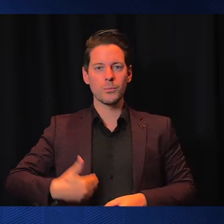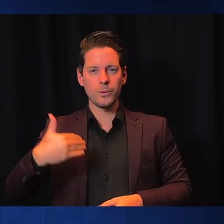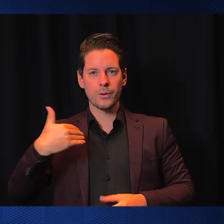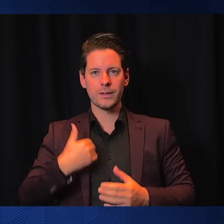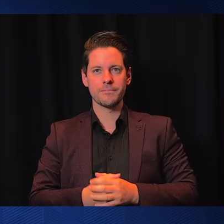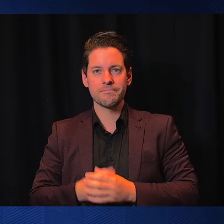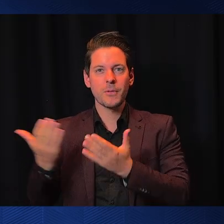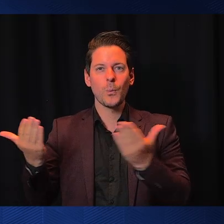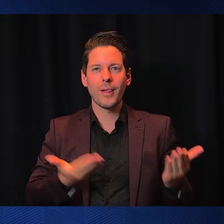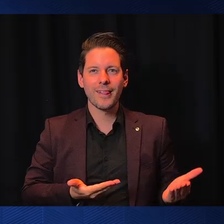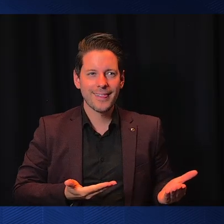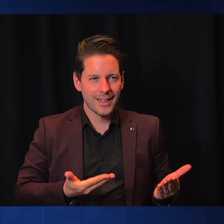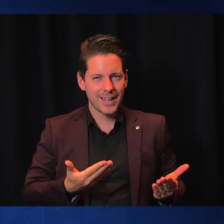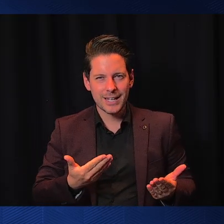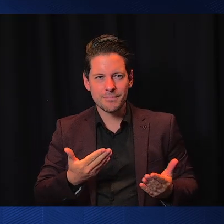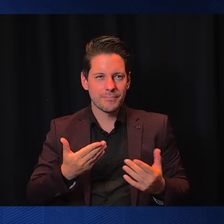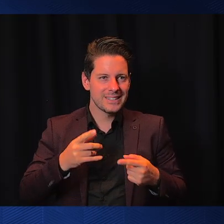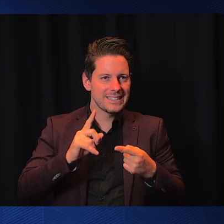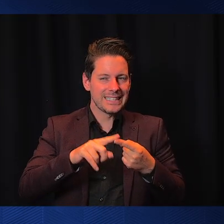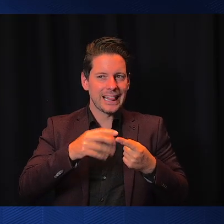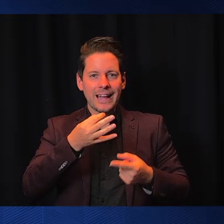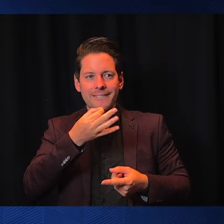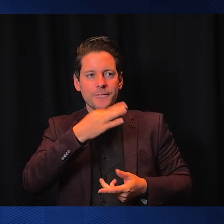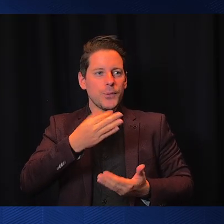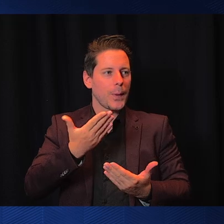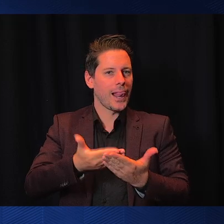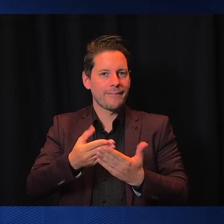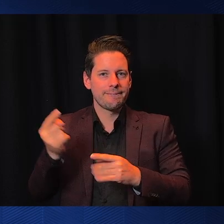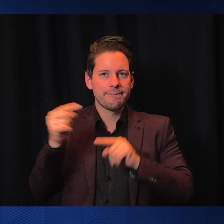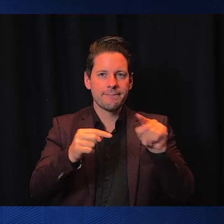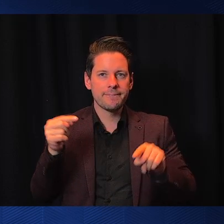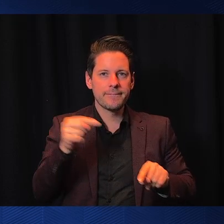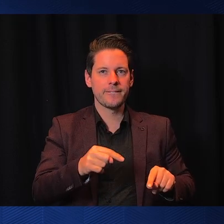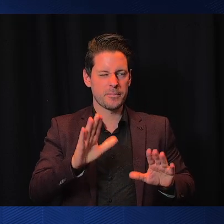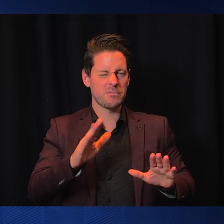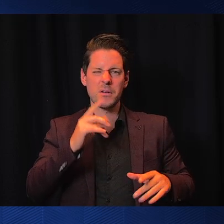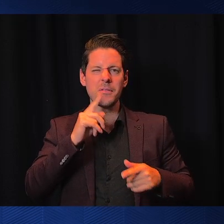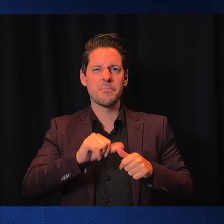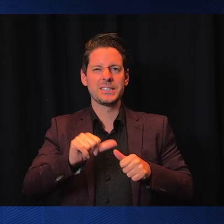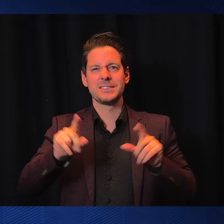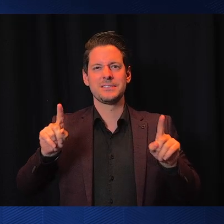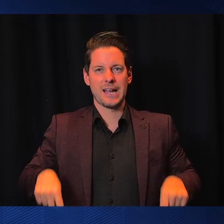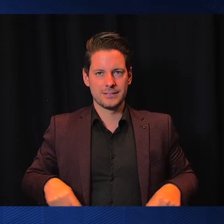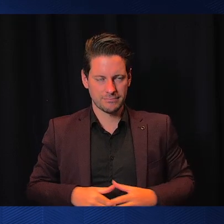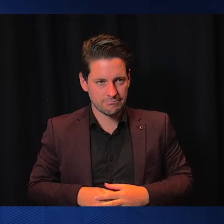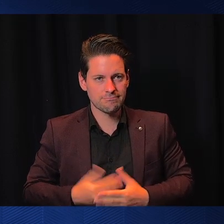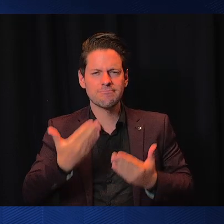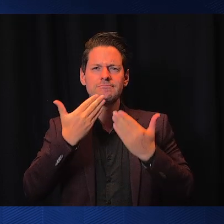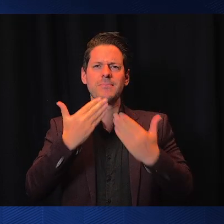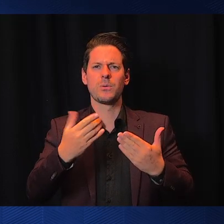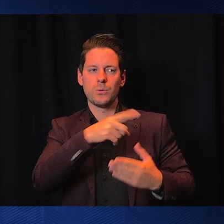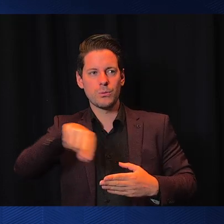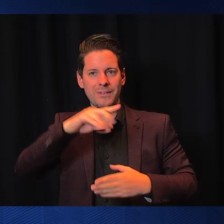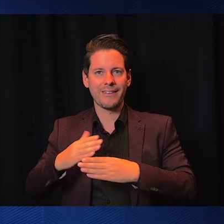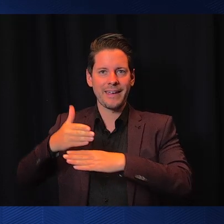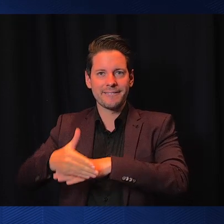Welcome, everybody. I think we're waiting for a few people to come in, but we might kick off. Thank you so much for making the effort to